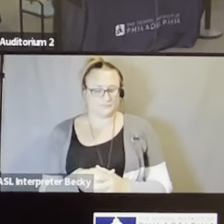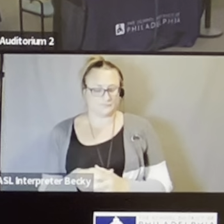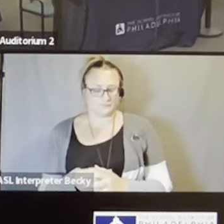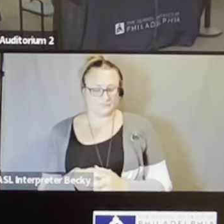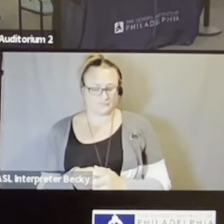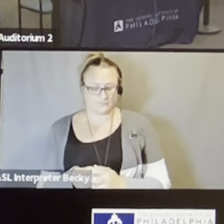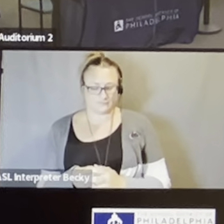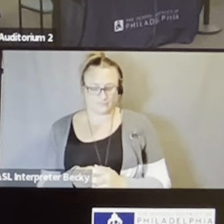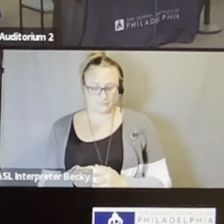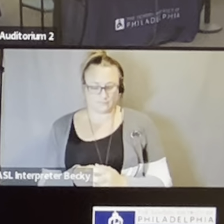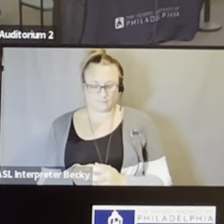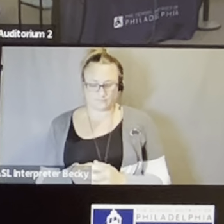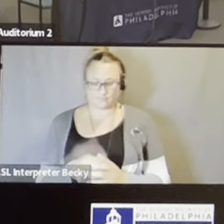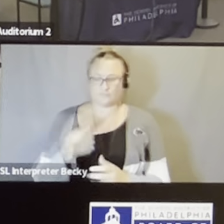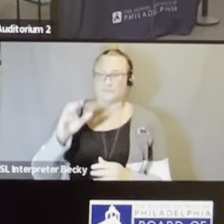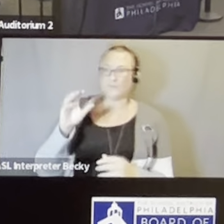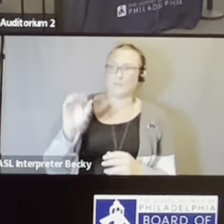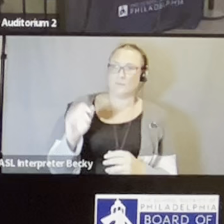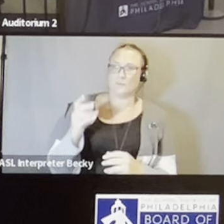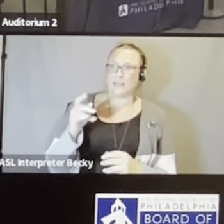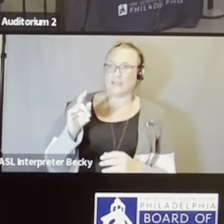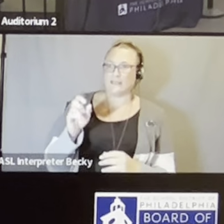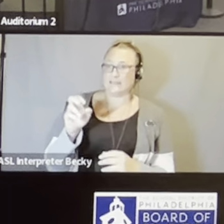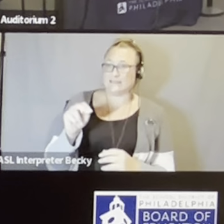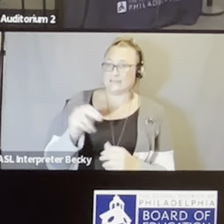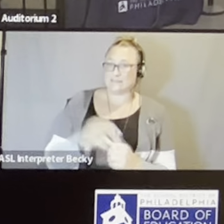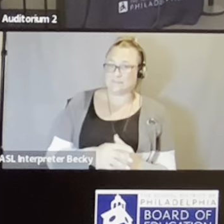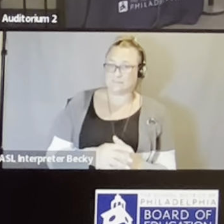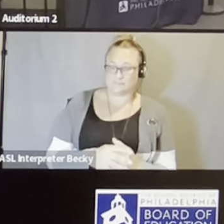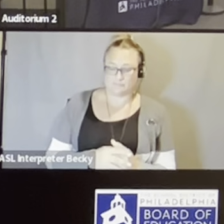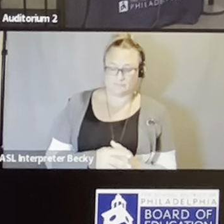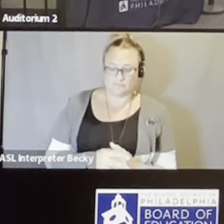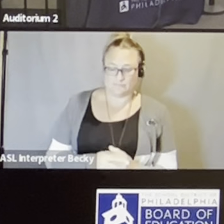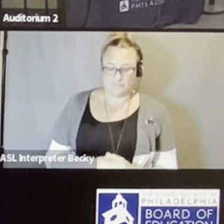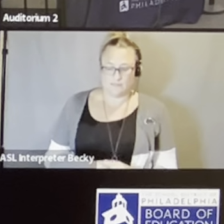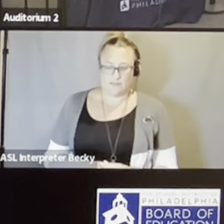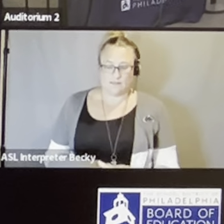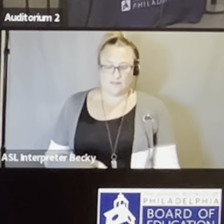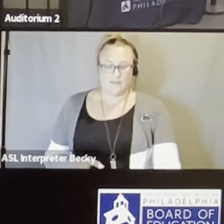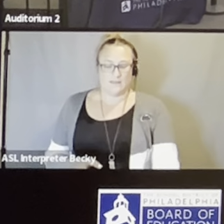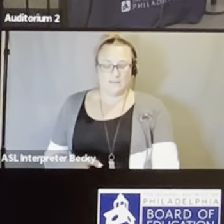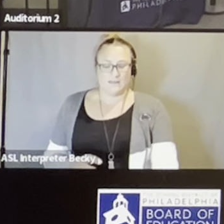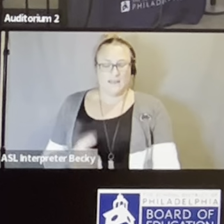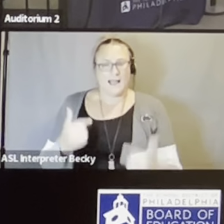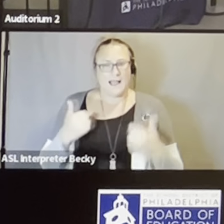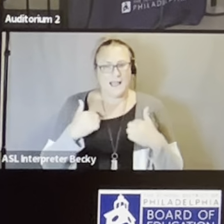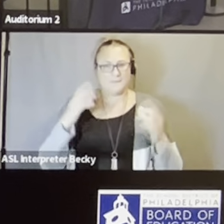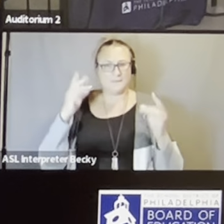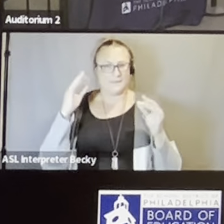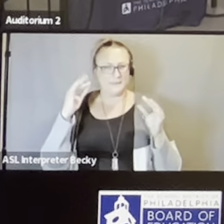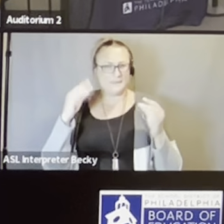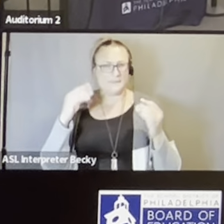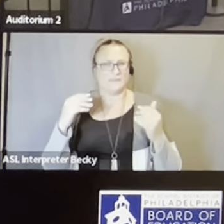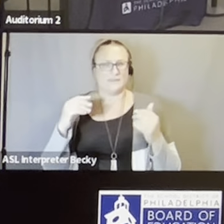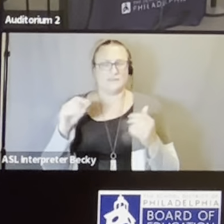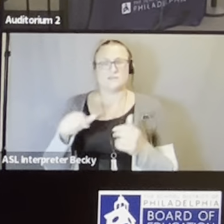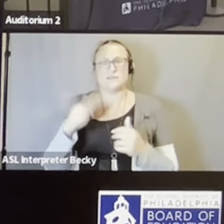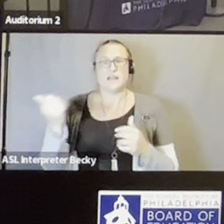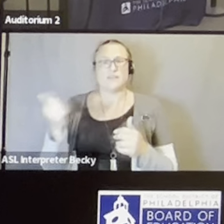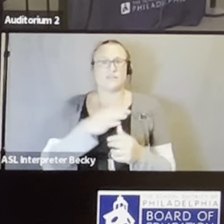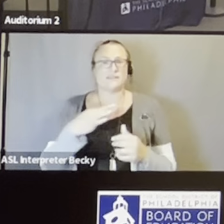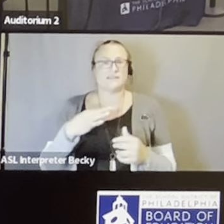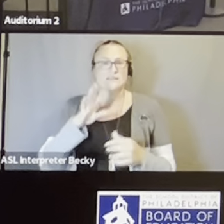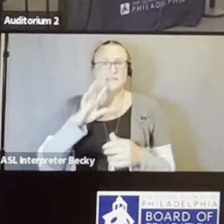Board Member Hayden. You know, as I think about this, the other piece I heard the staff talk about was the